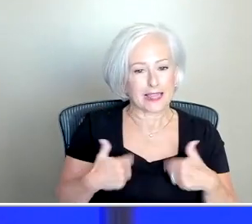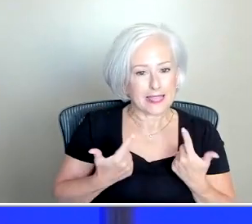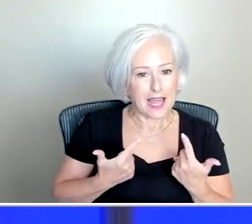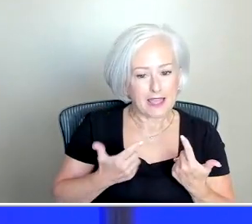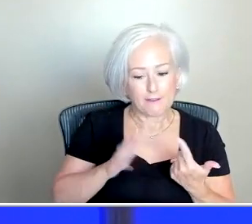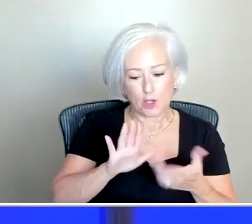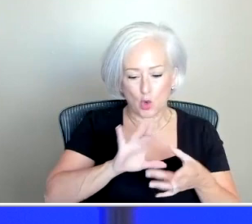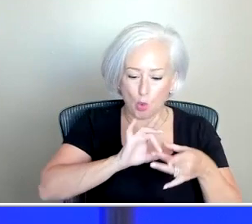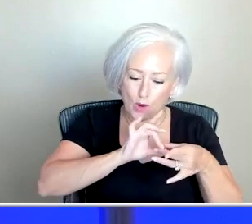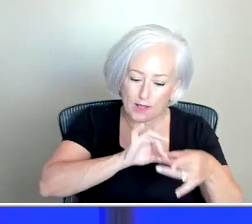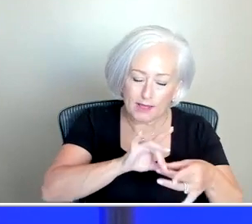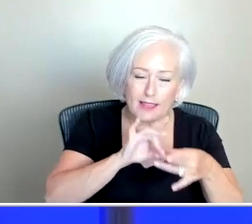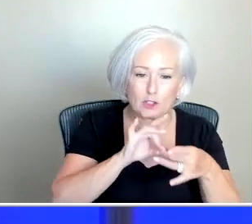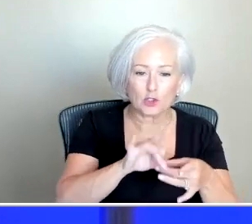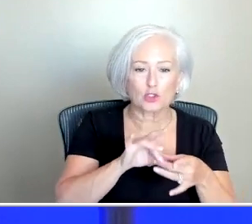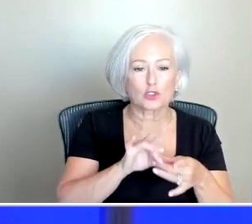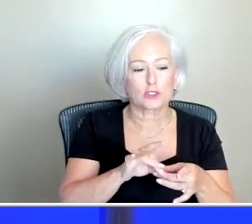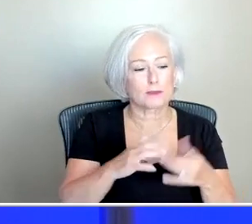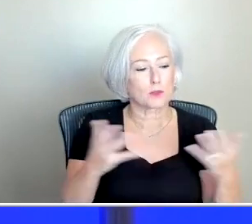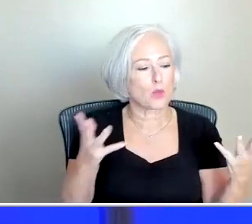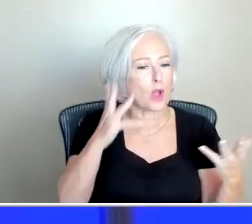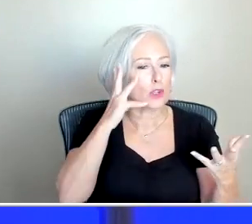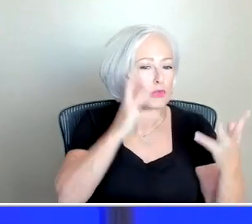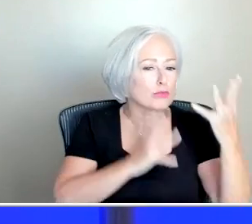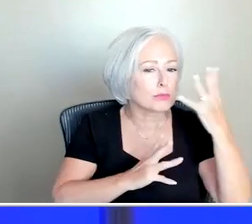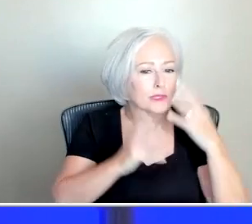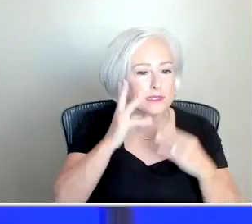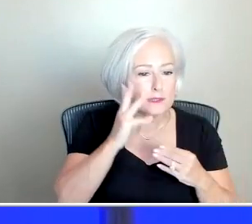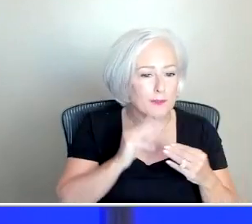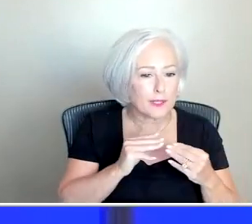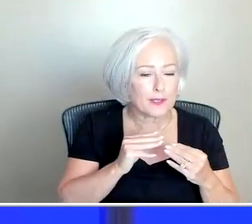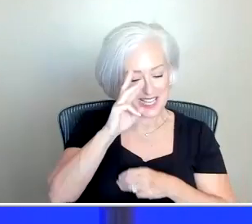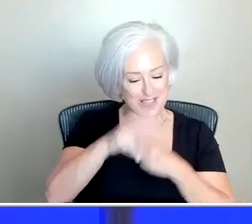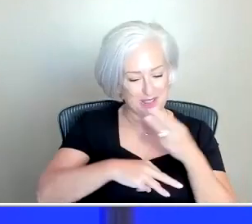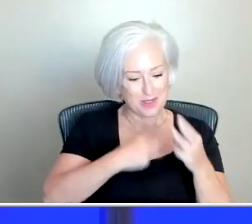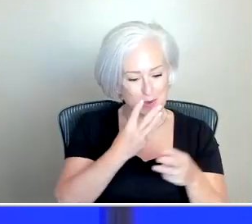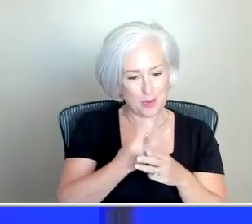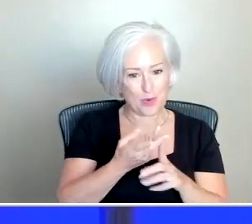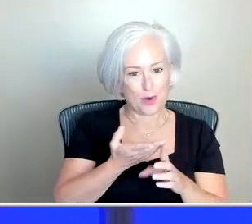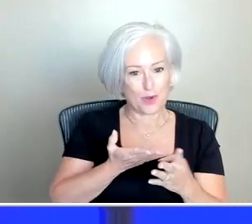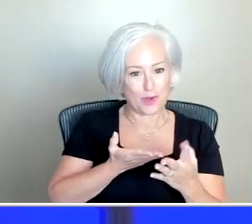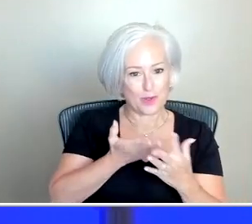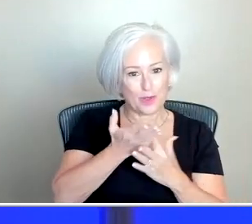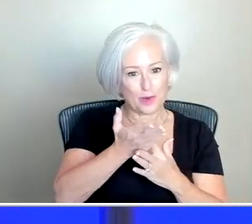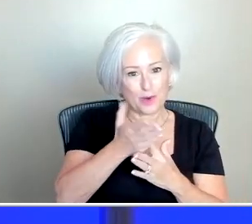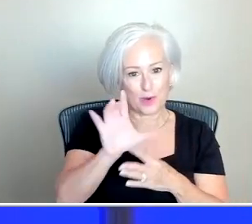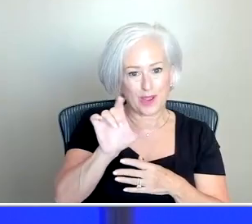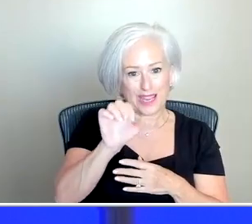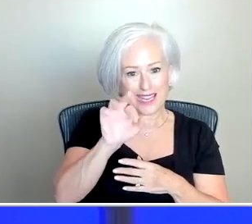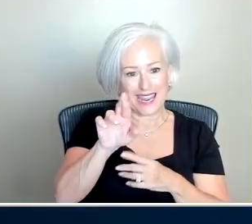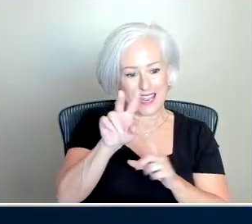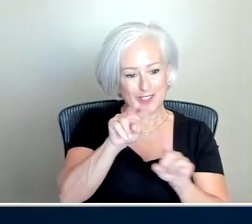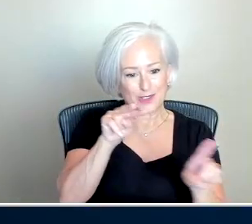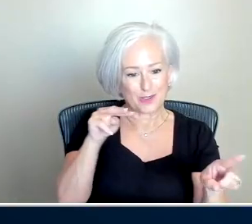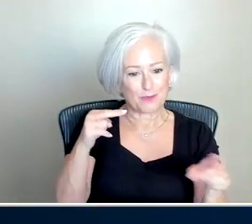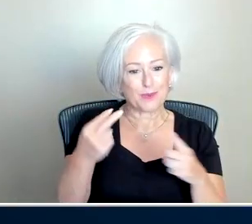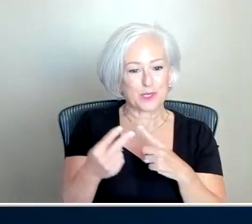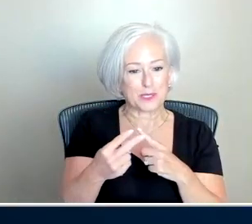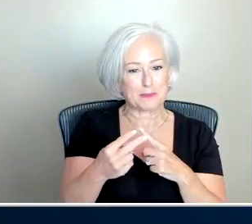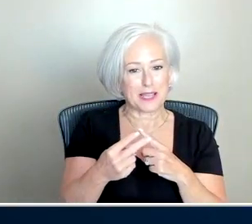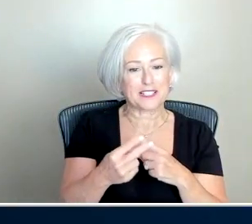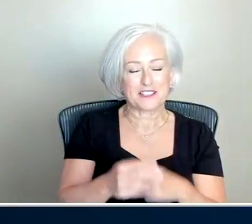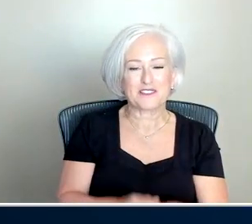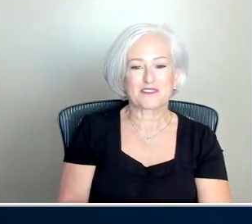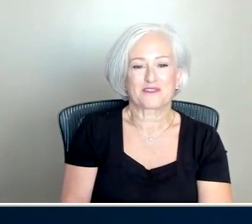really I think is advanced when you see the world through a cancer victim's life. and a survivor.